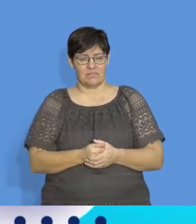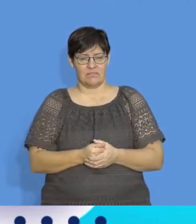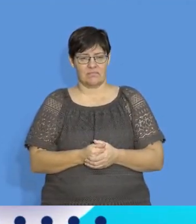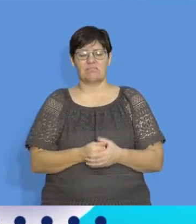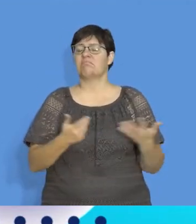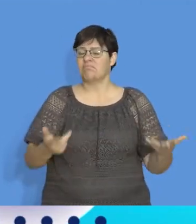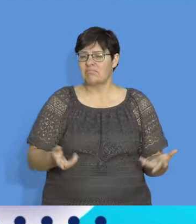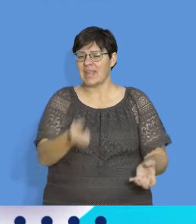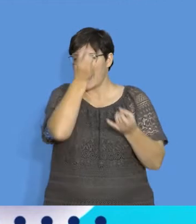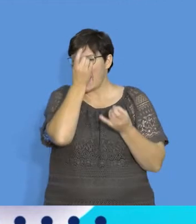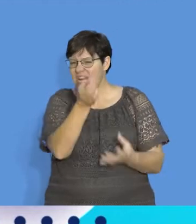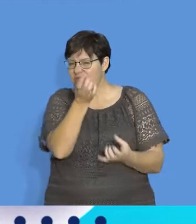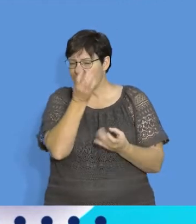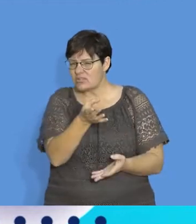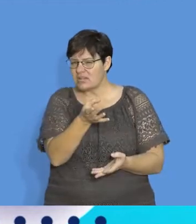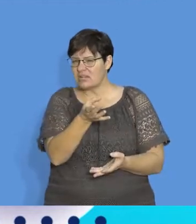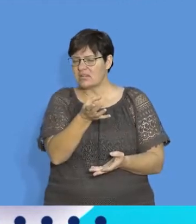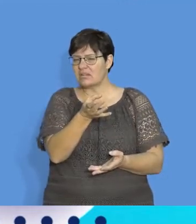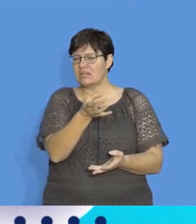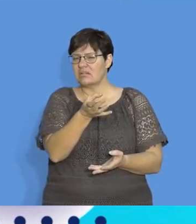data that kind of